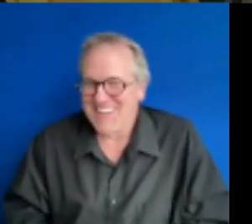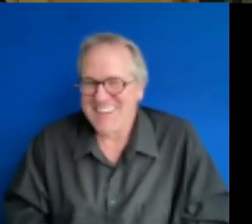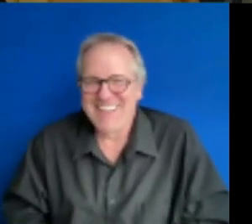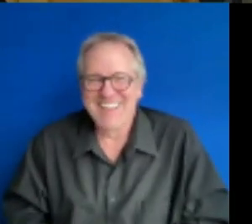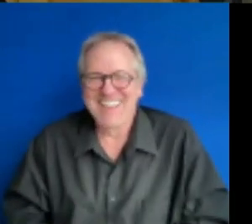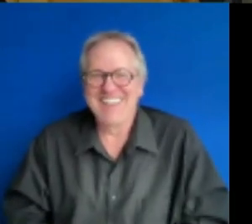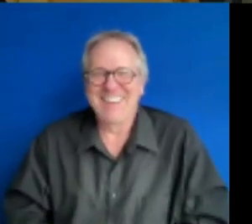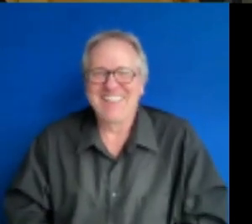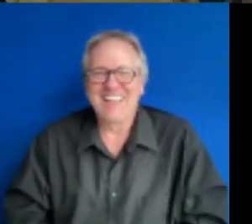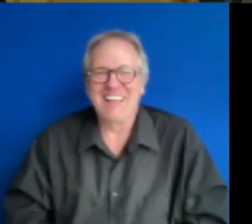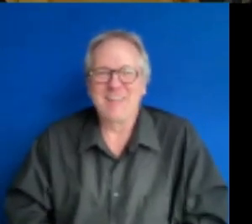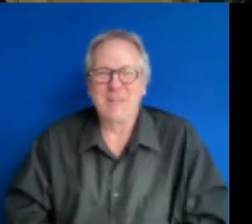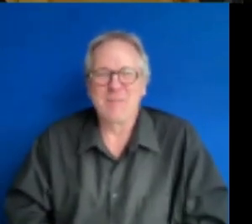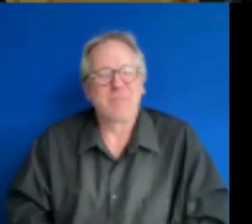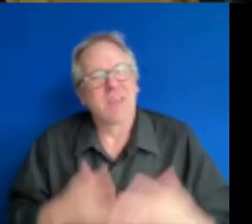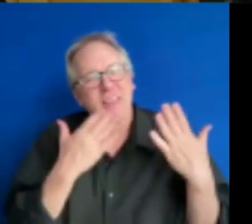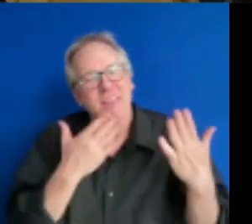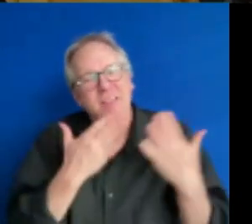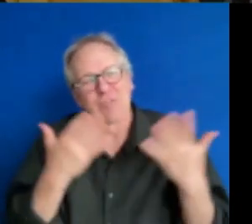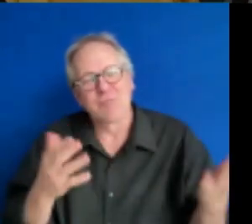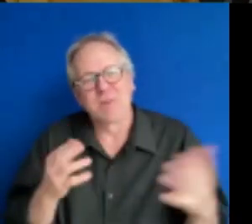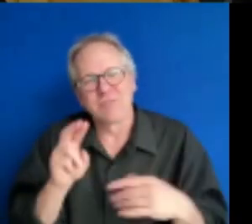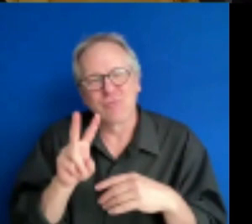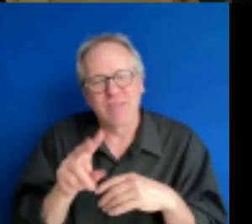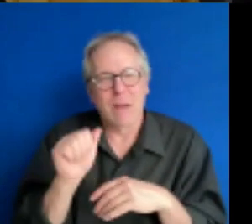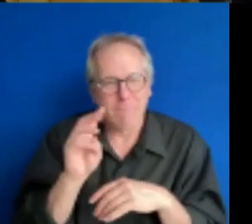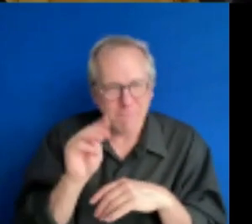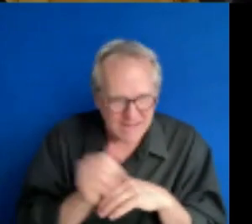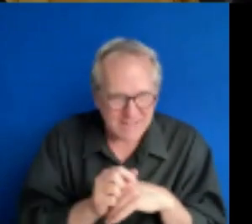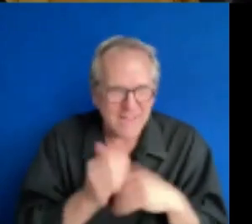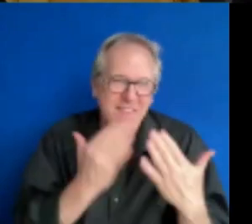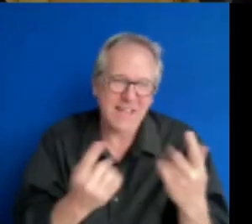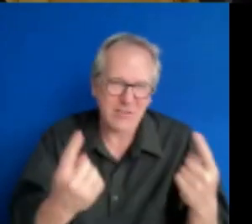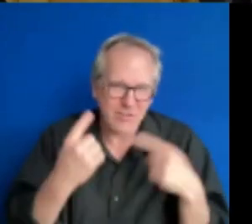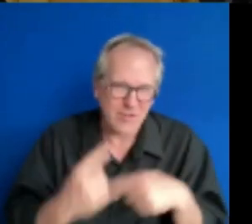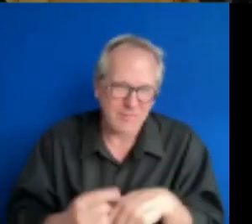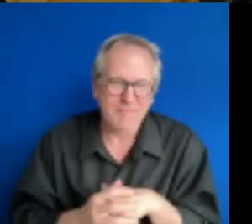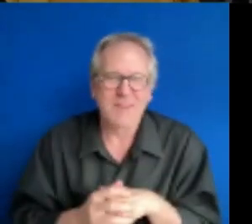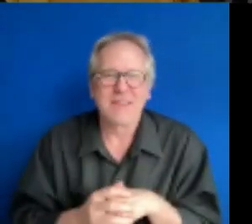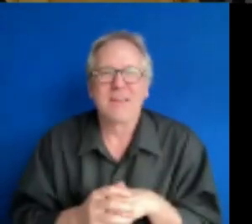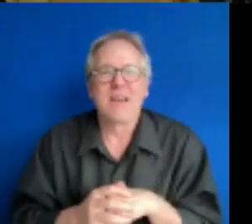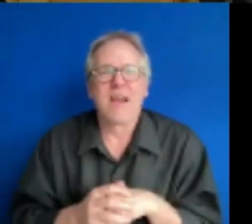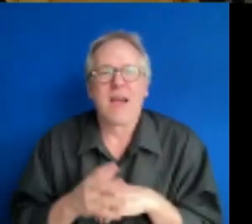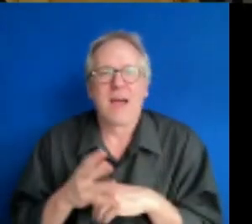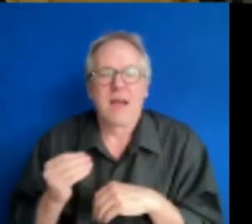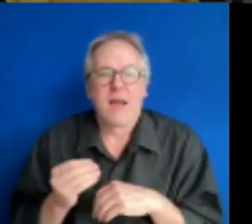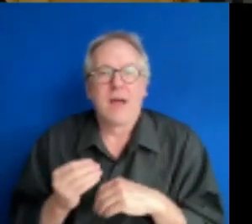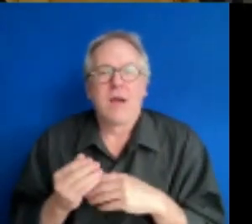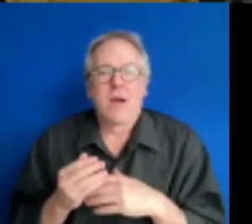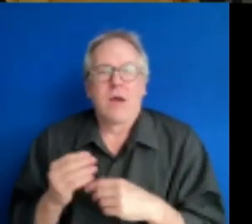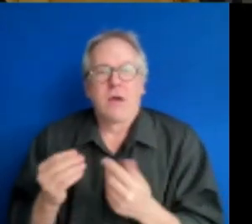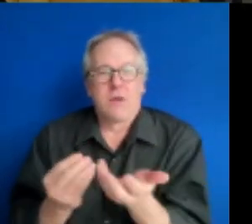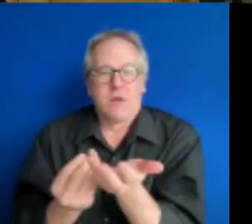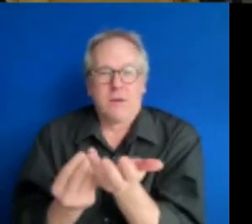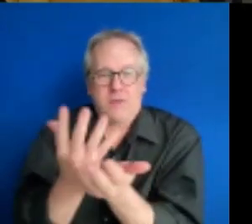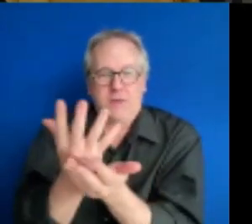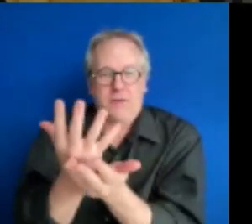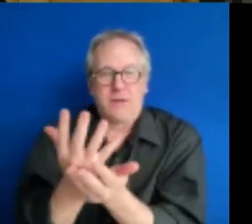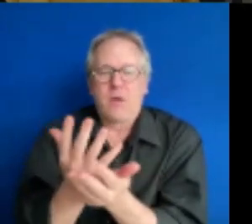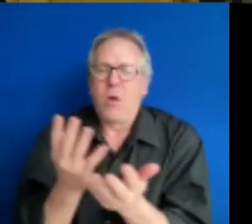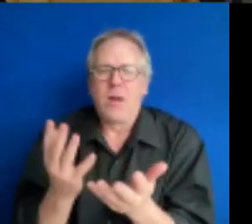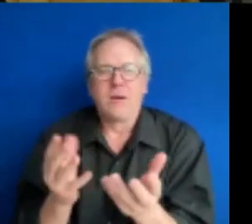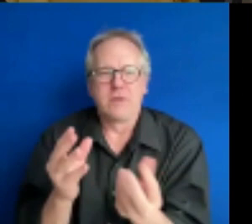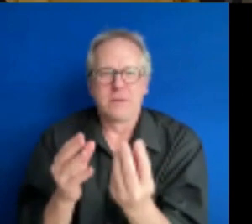That's great. Thank you so much, Reverend Amanda. Thanks for being with us. And we will light we'll extinguish